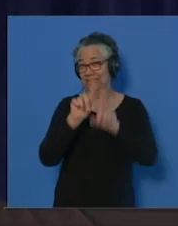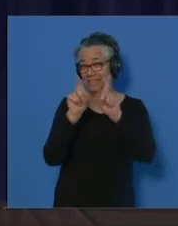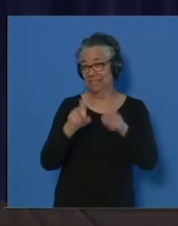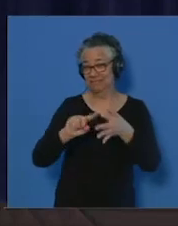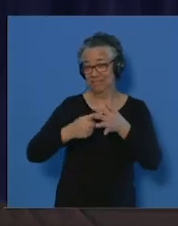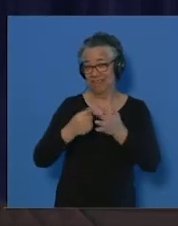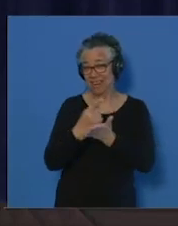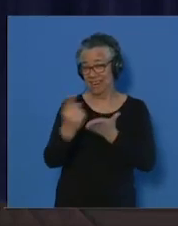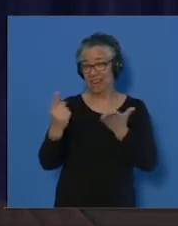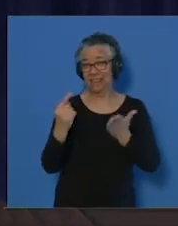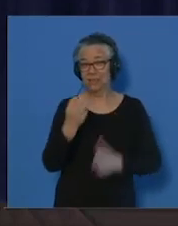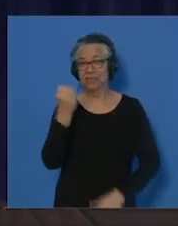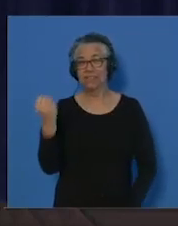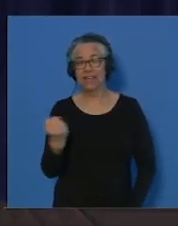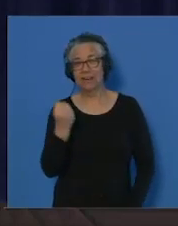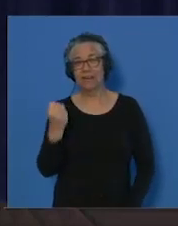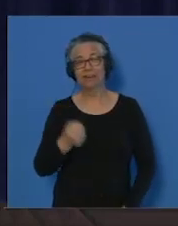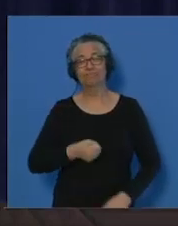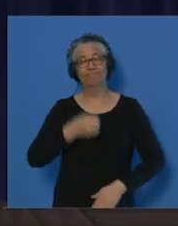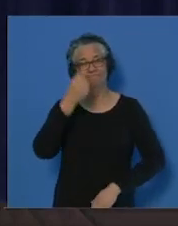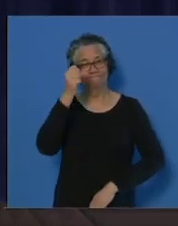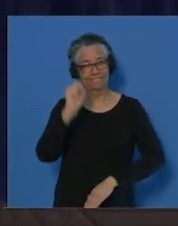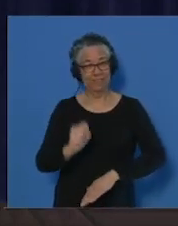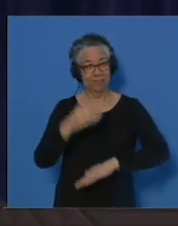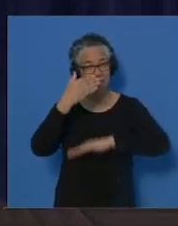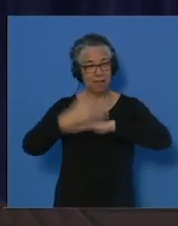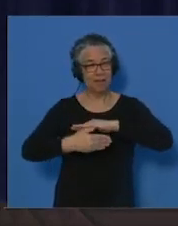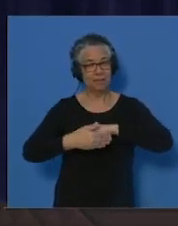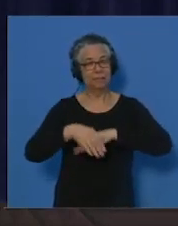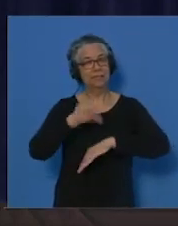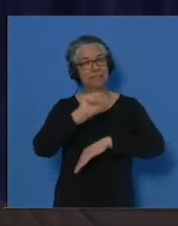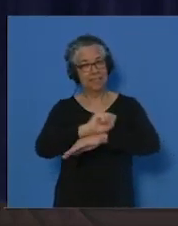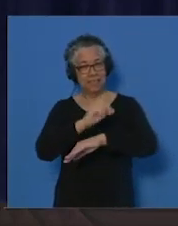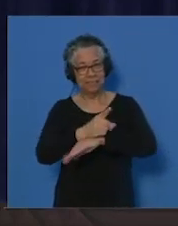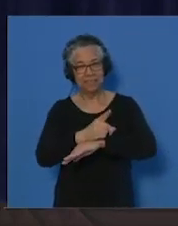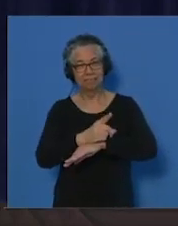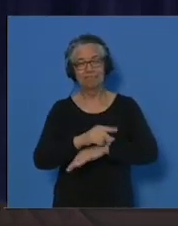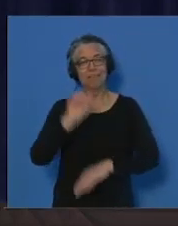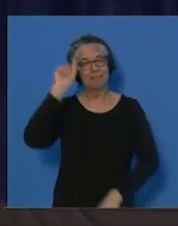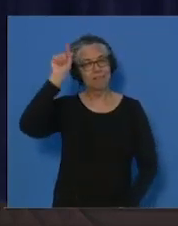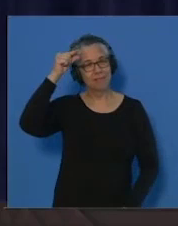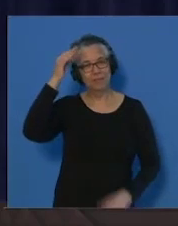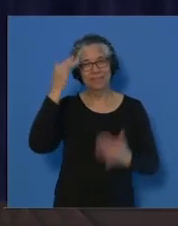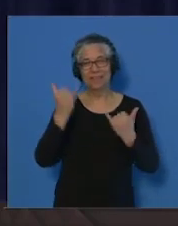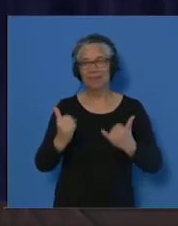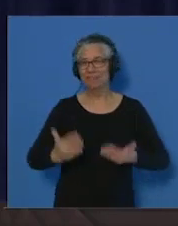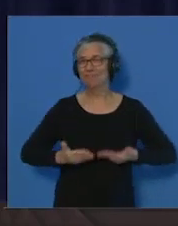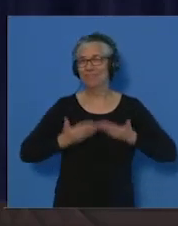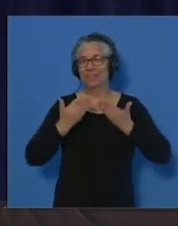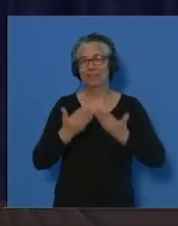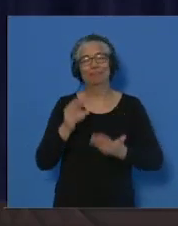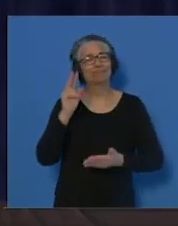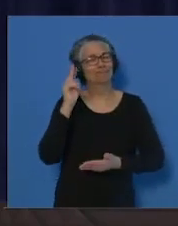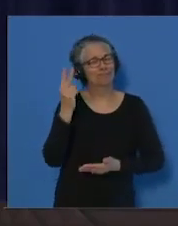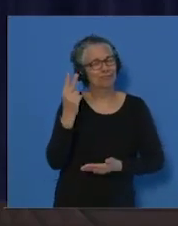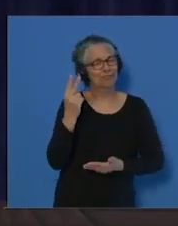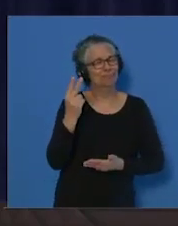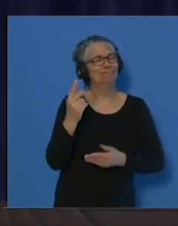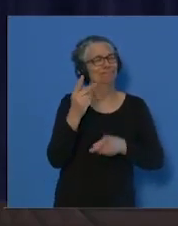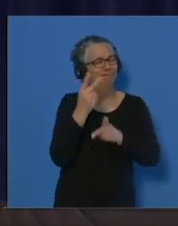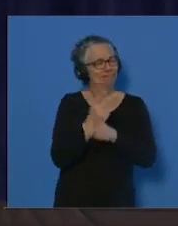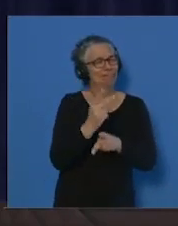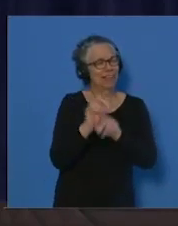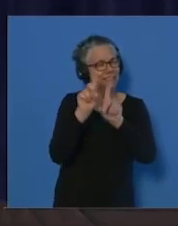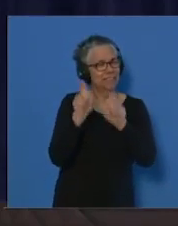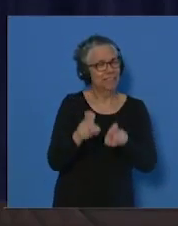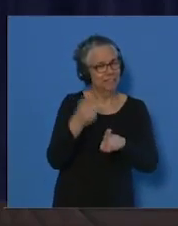drive-through testing facility at Southside in St. David's, and the government is now administering 2 types of COVID-19 tests for the